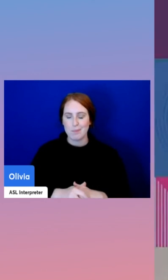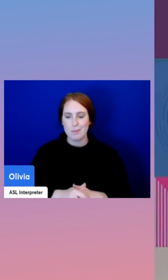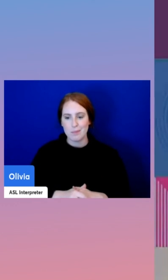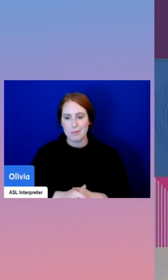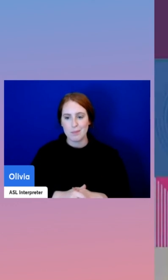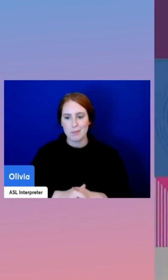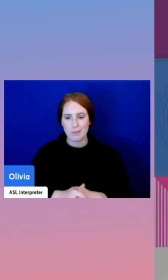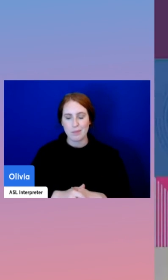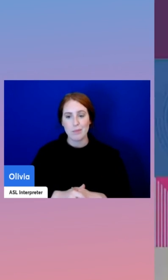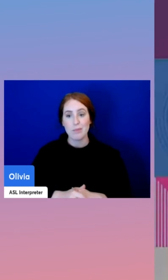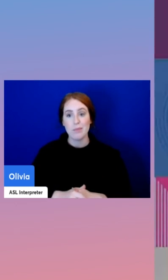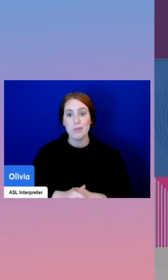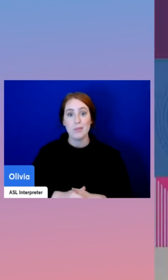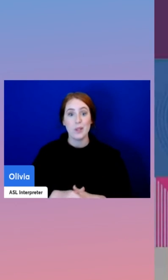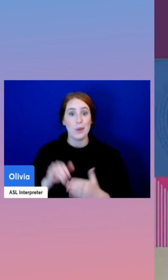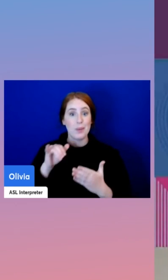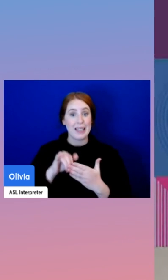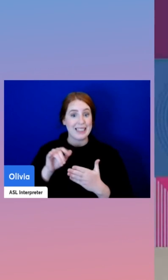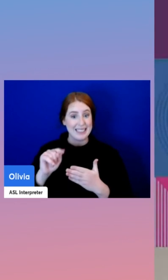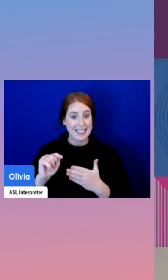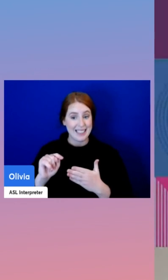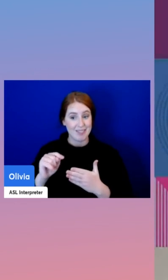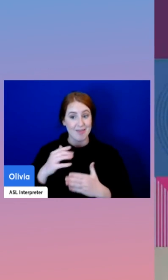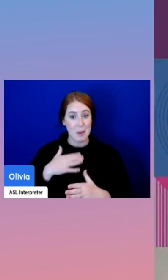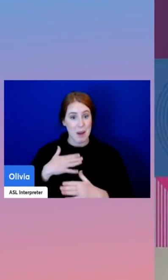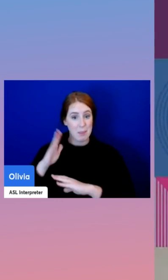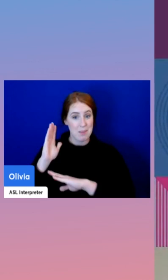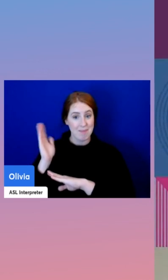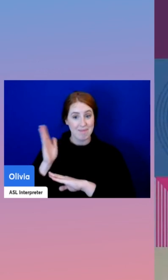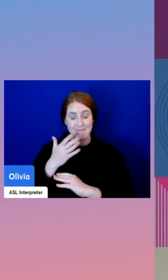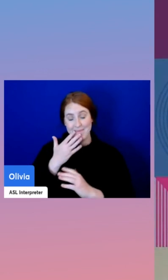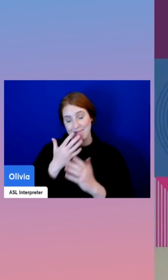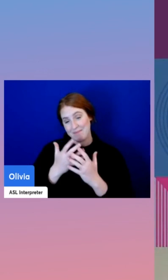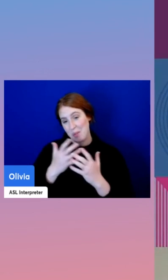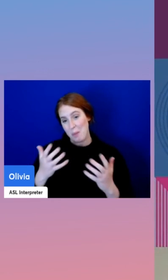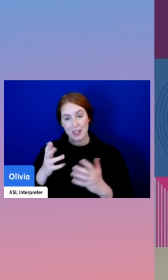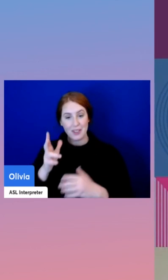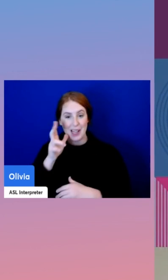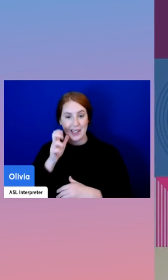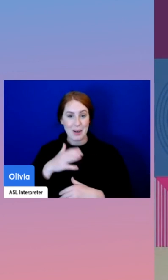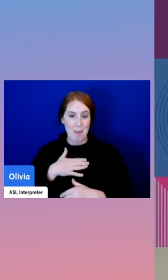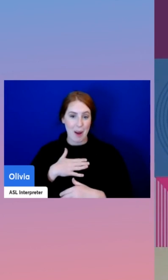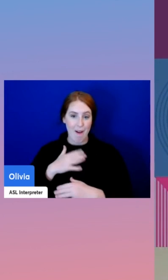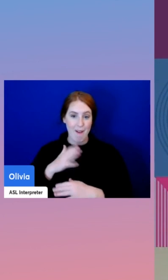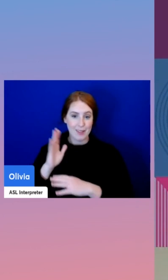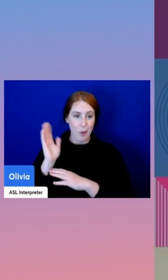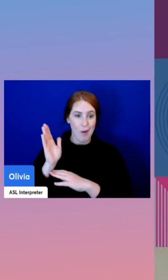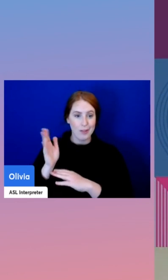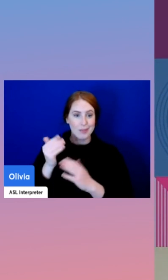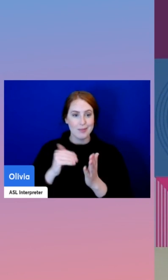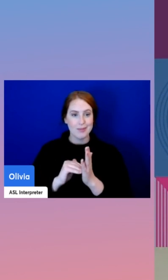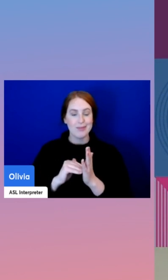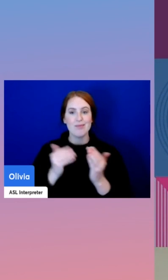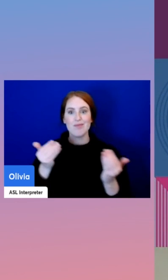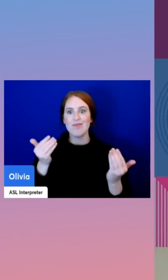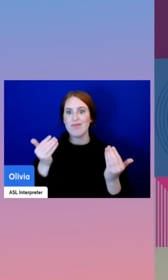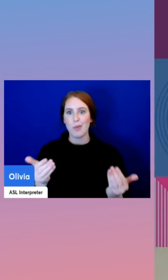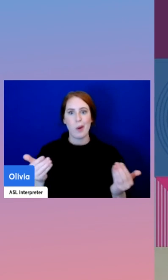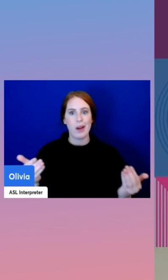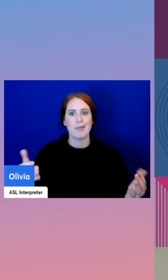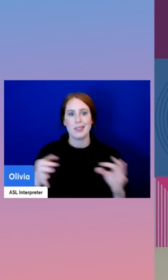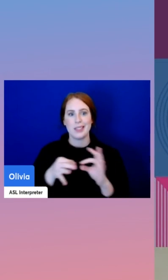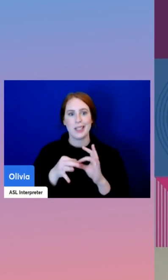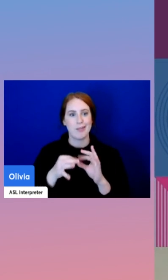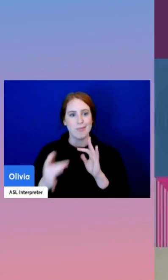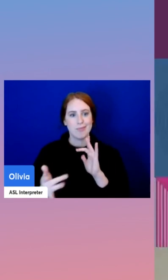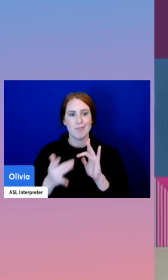So that is all for me. Thank you so much for listening to my talk. And again, feel free to connect with me on any